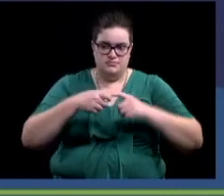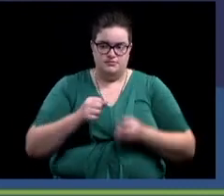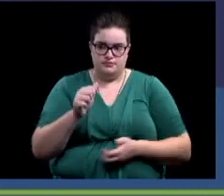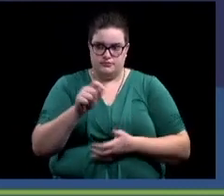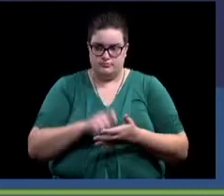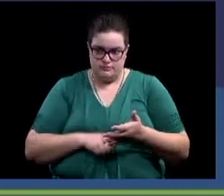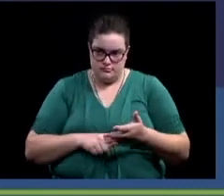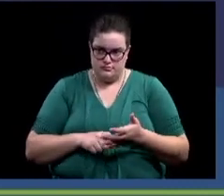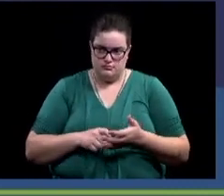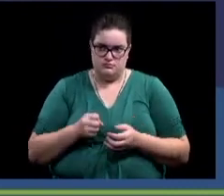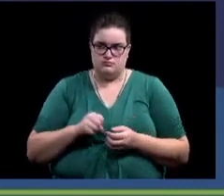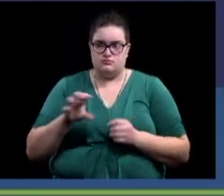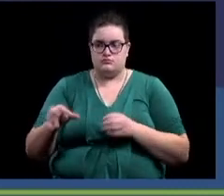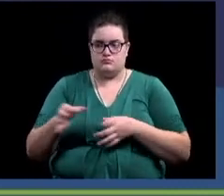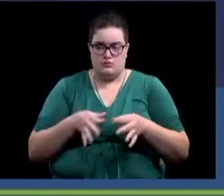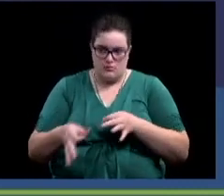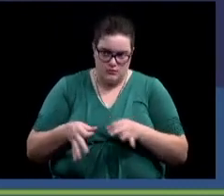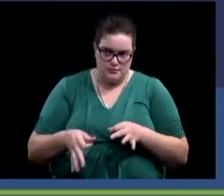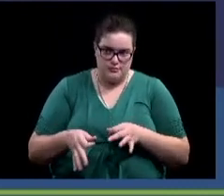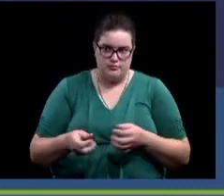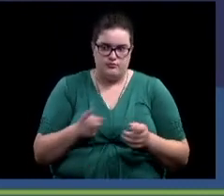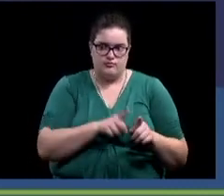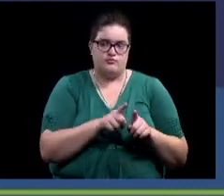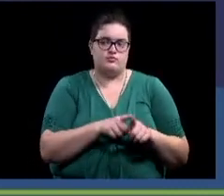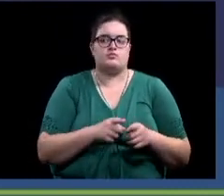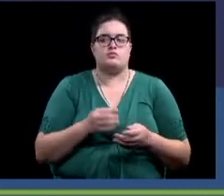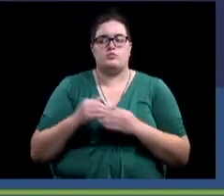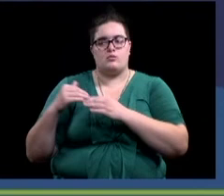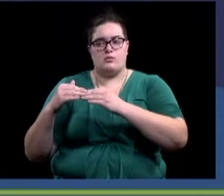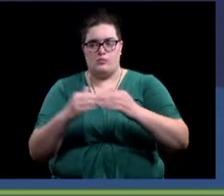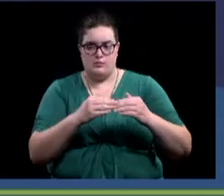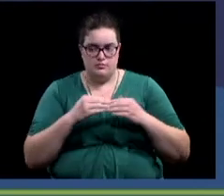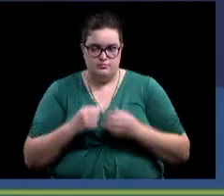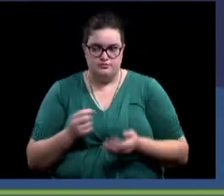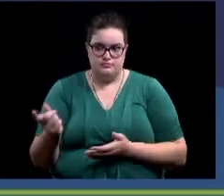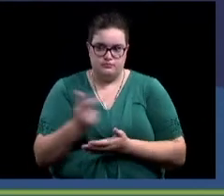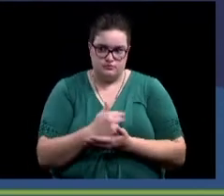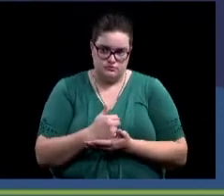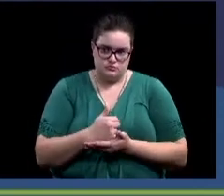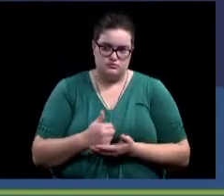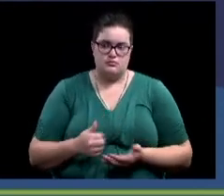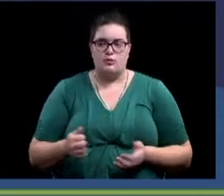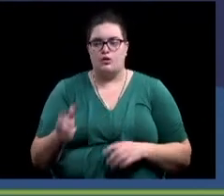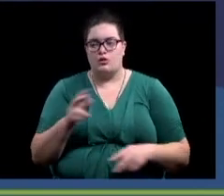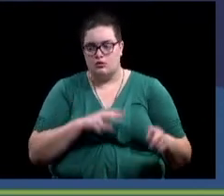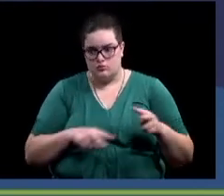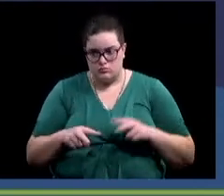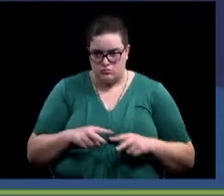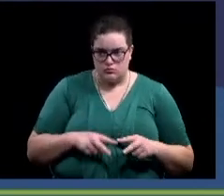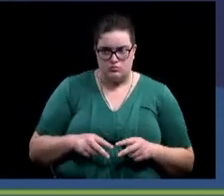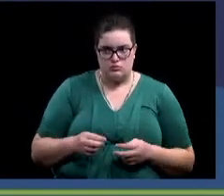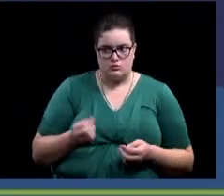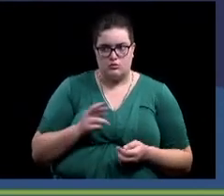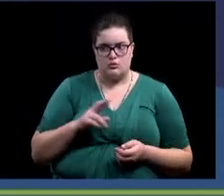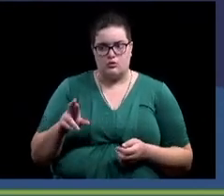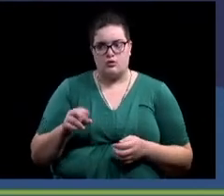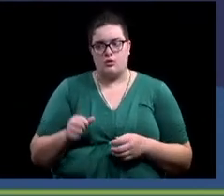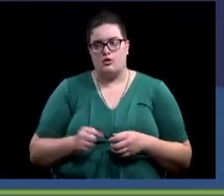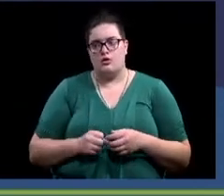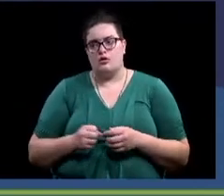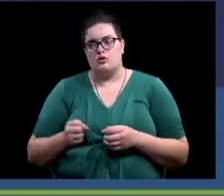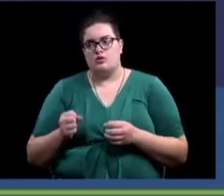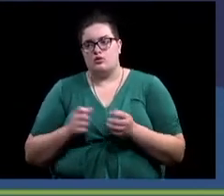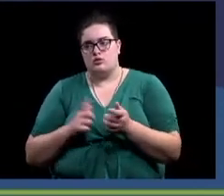to review the investigation and the disciplinary recommendations, or they may request a meeting with the chief to discuss the investigation. All of